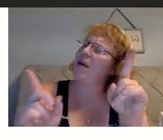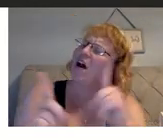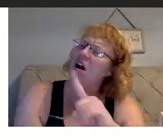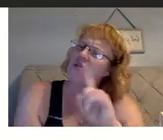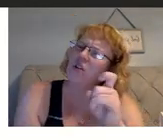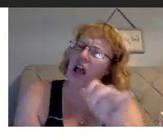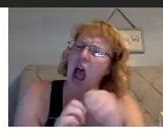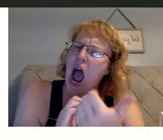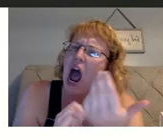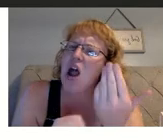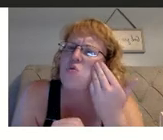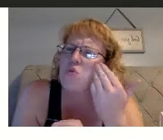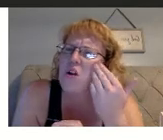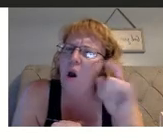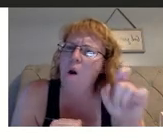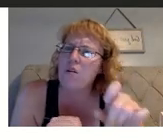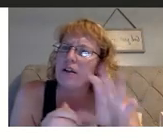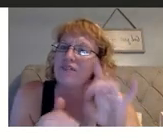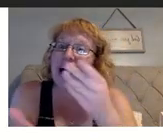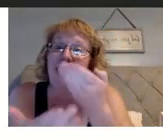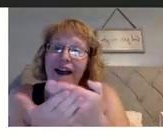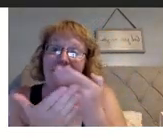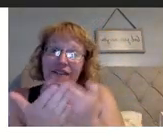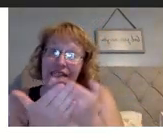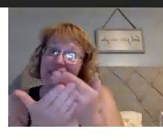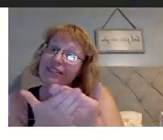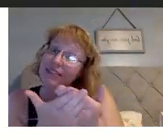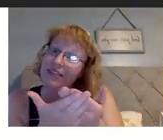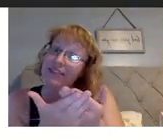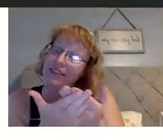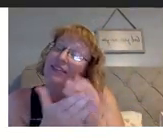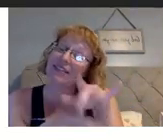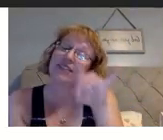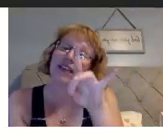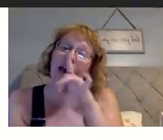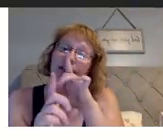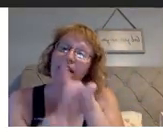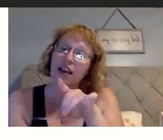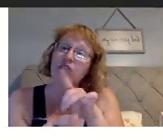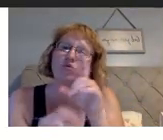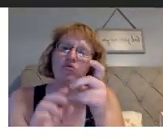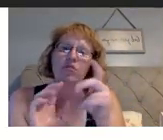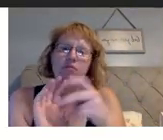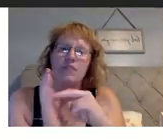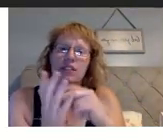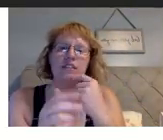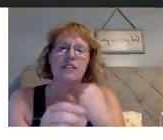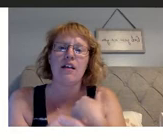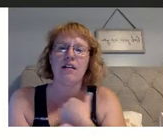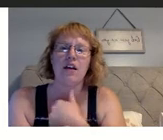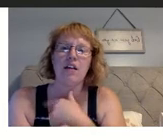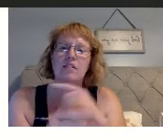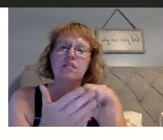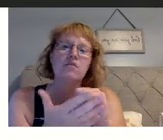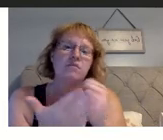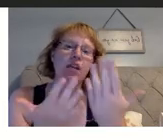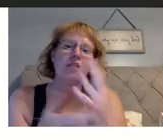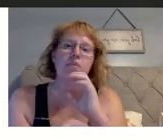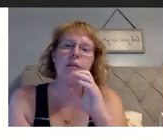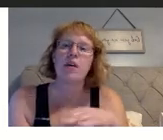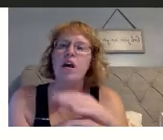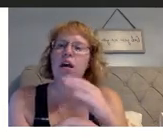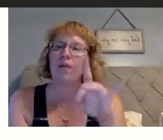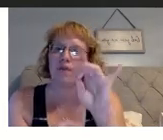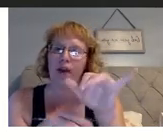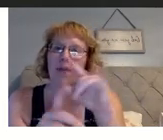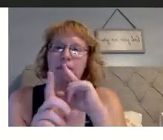asks, how do we know? So we need to find evidence in our text to find that answer. So that means telling us, okay, what page we might be on that we found